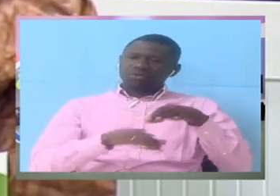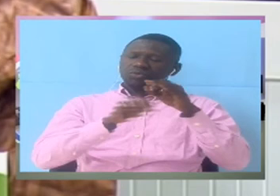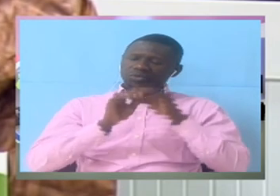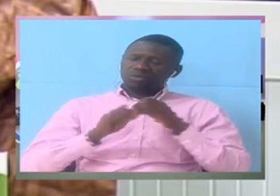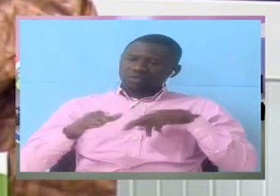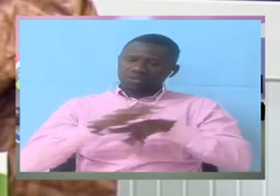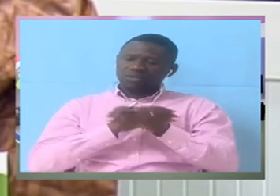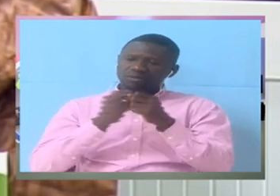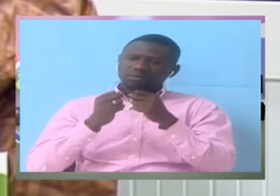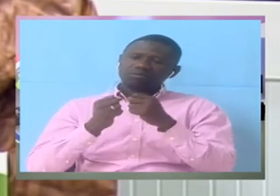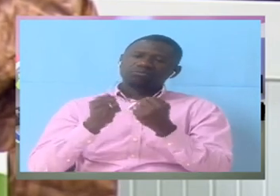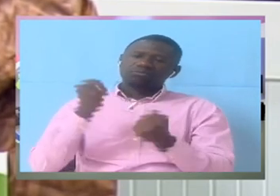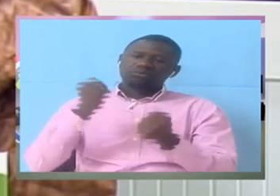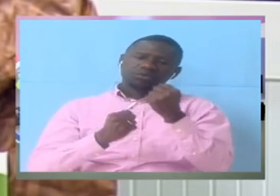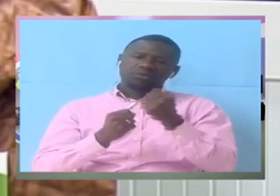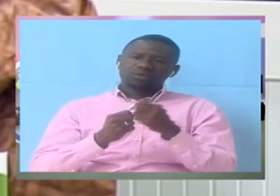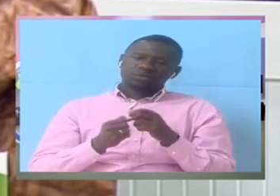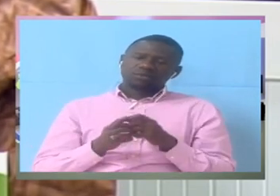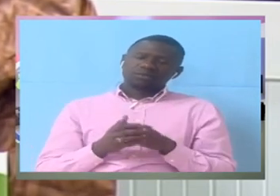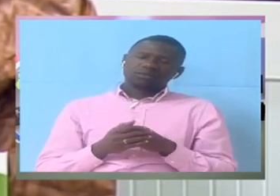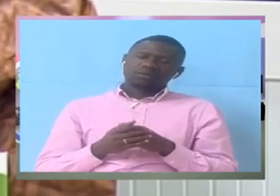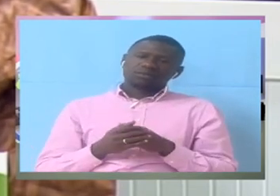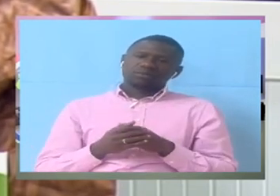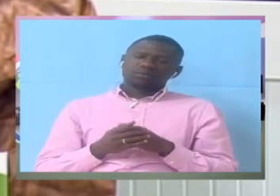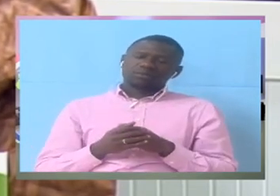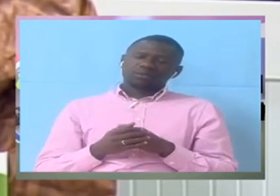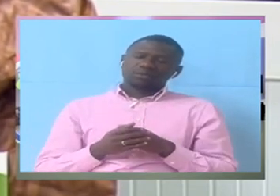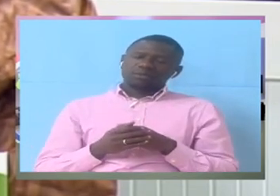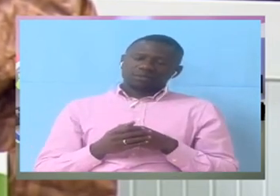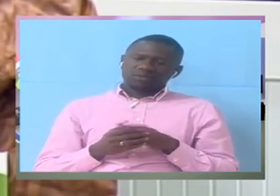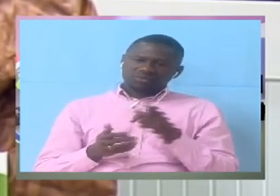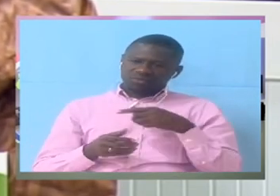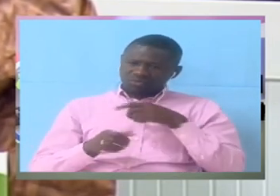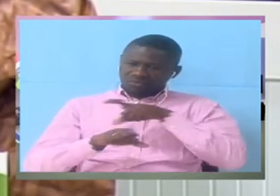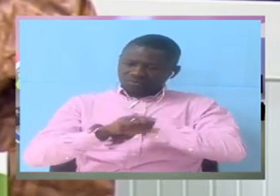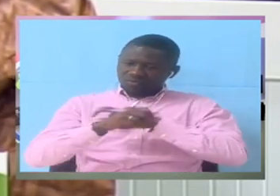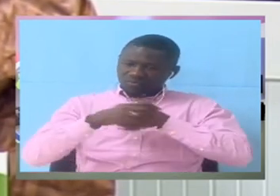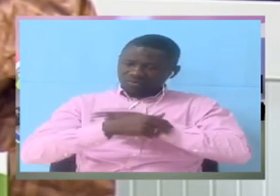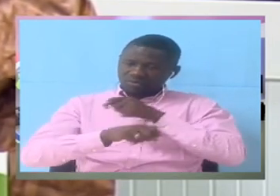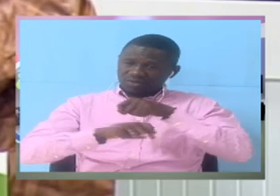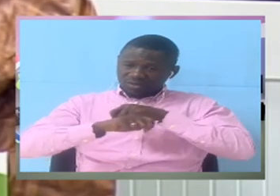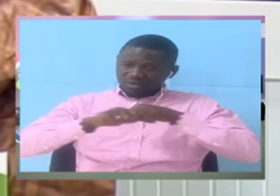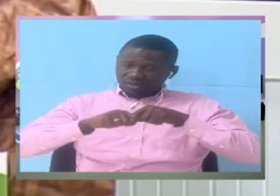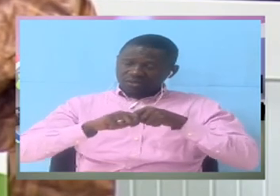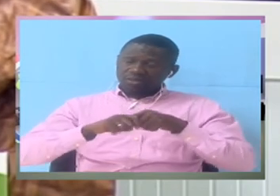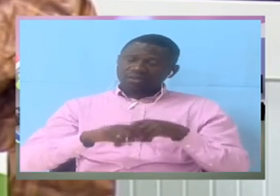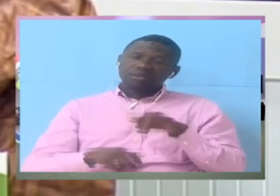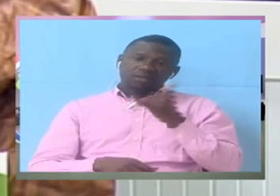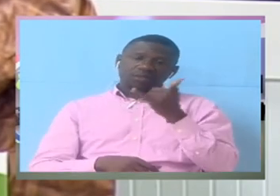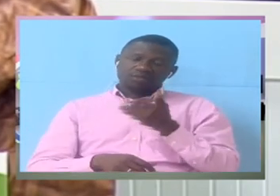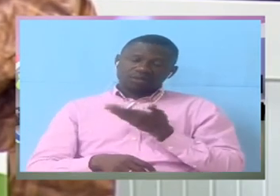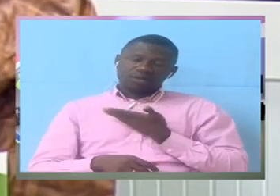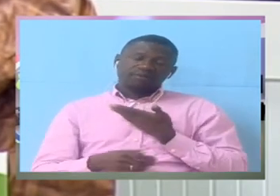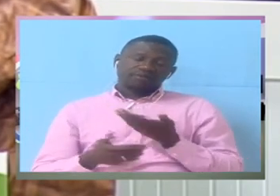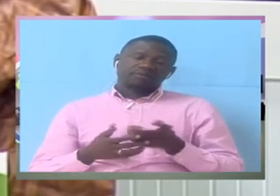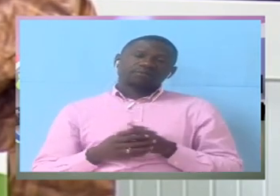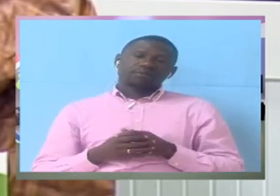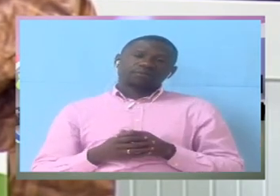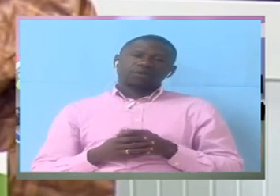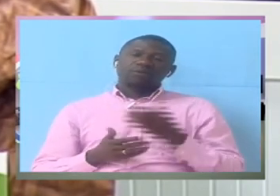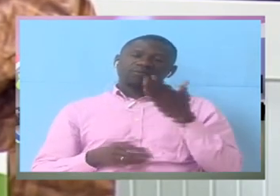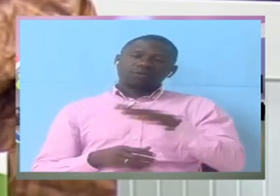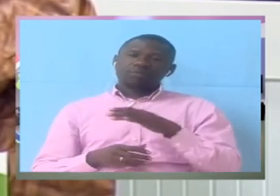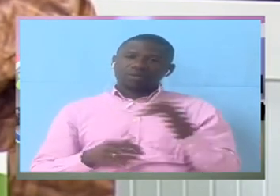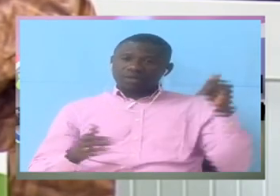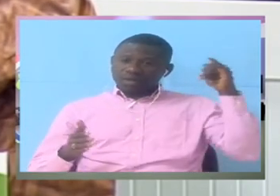sat chains? Sina yal blue seat le. Aye, in kenile. Yes, we are cuffed. Barika book airport or dato. But from the airport